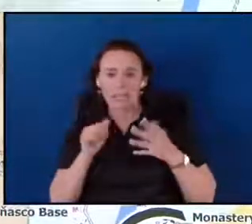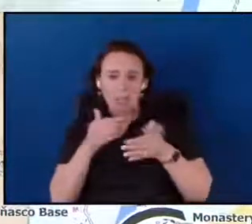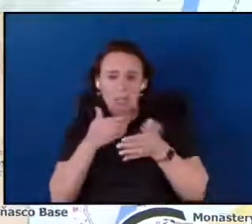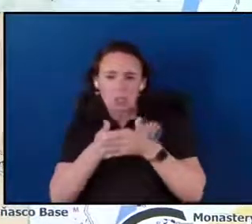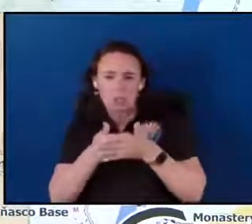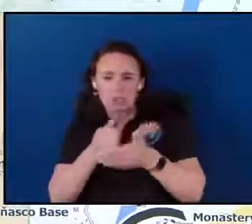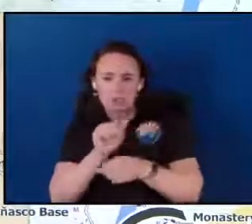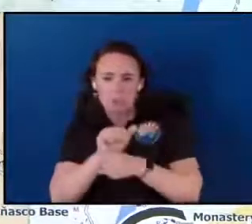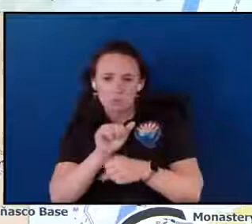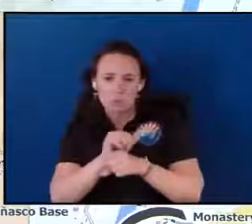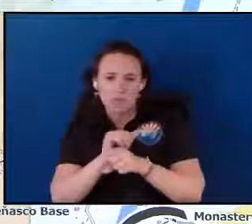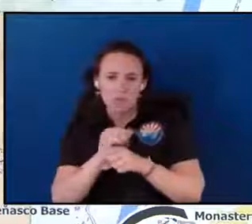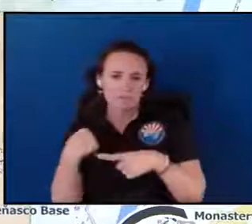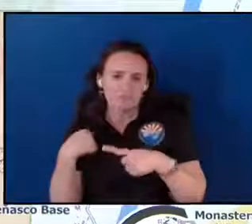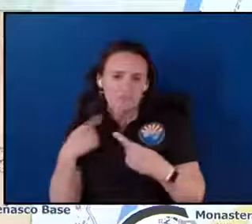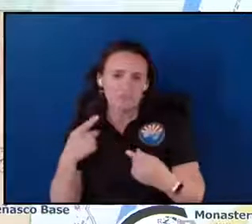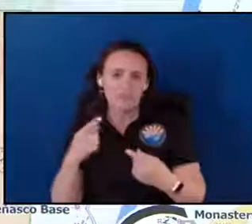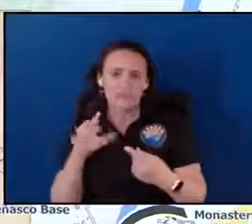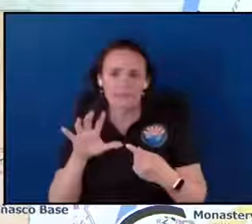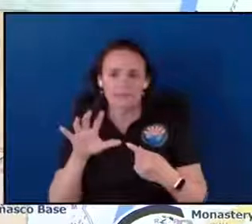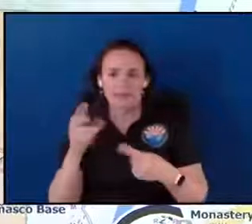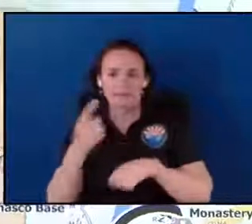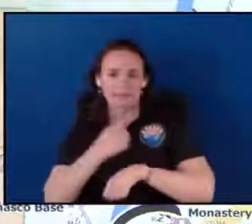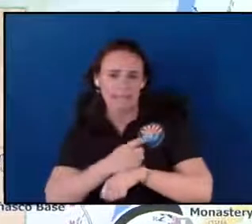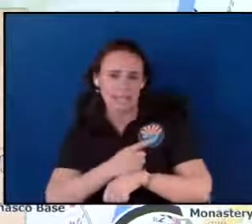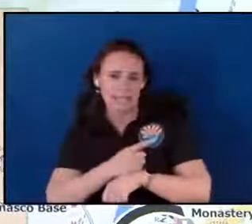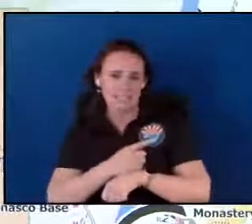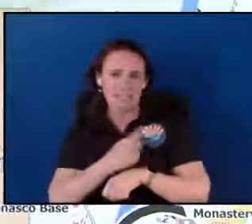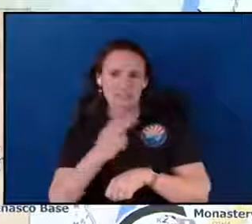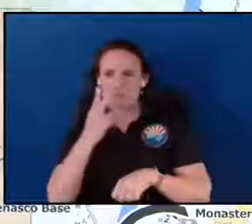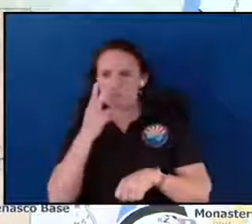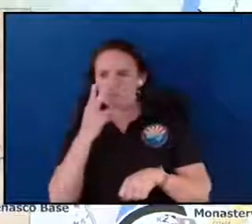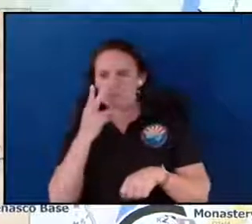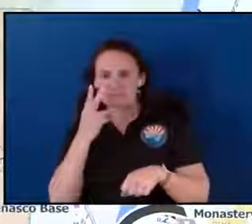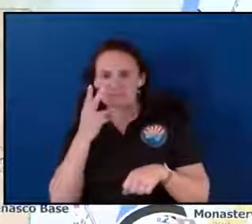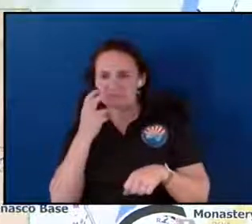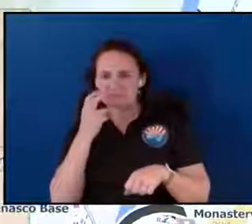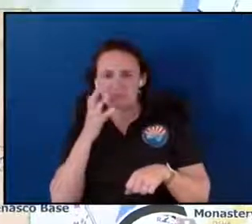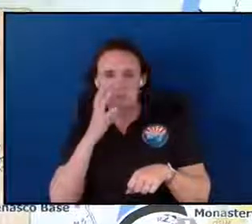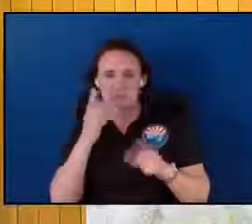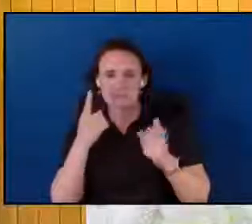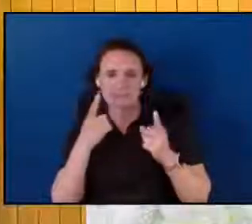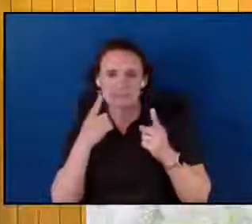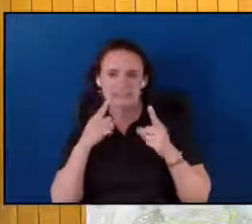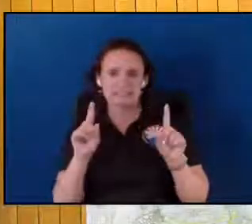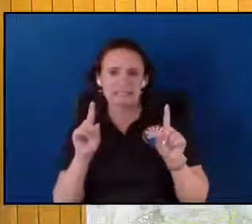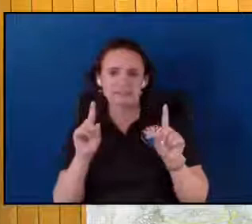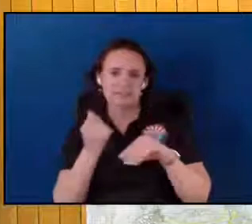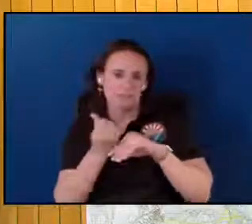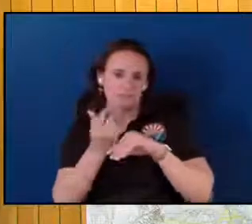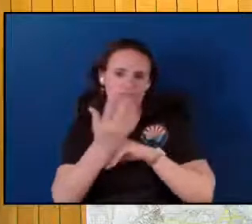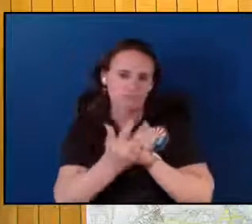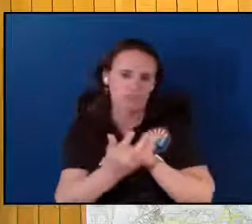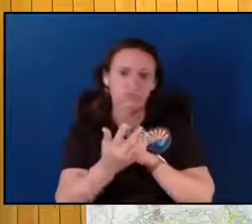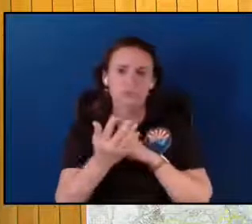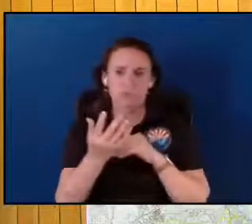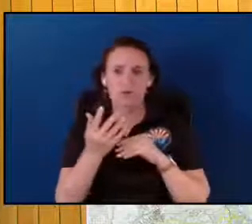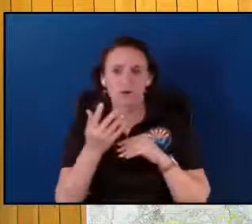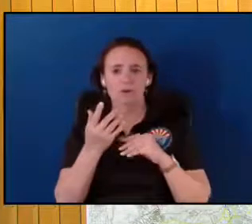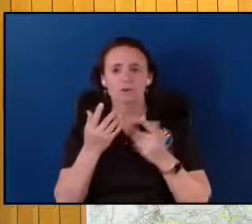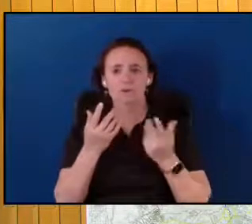next 5 days would probably have a low likelihood of being successful based on the rate of spread that we would see. So that just goes back